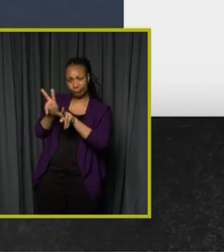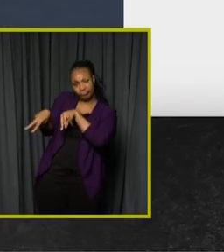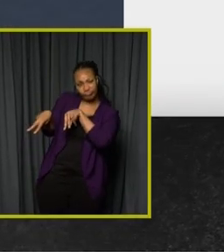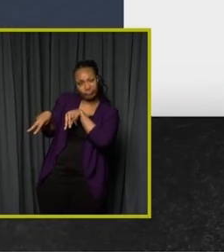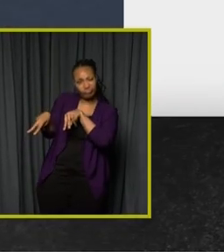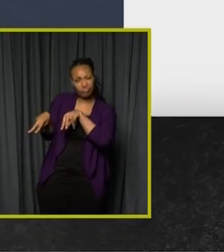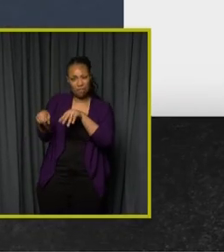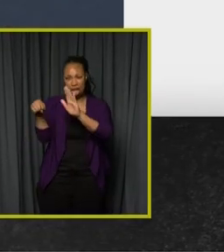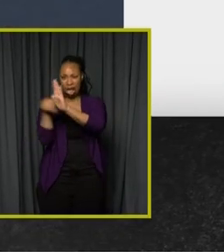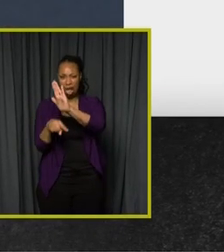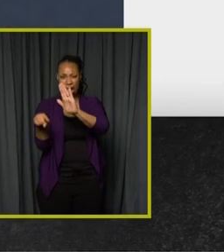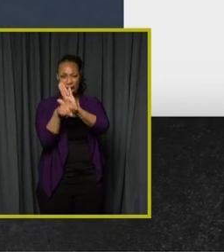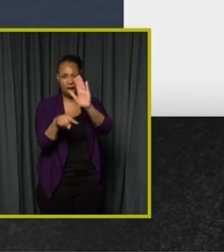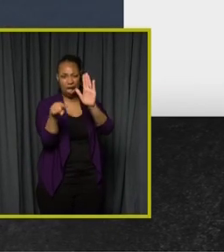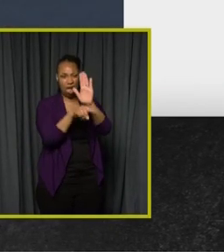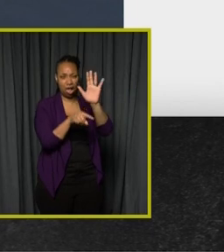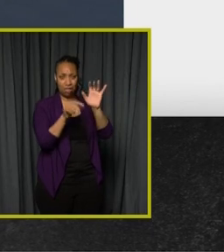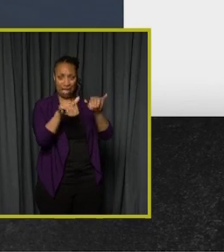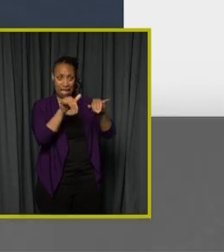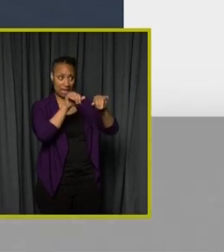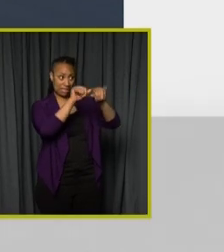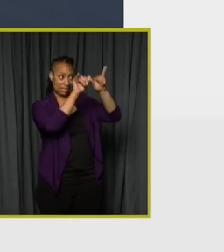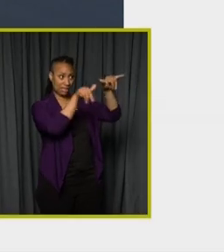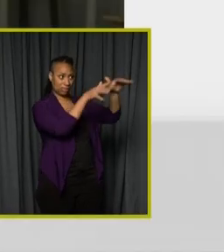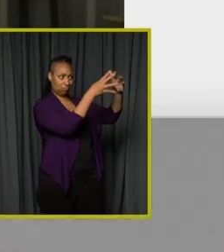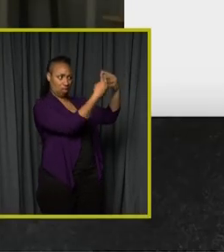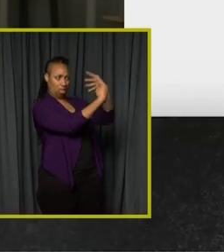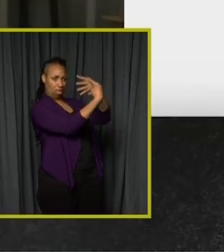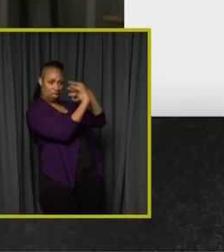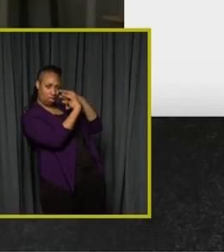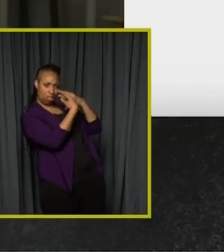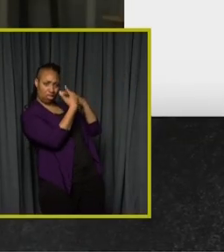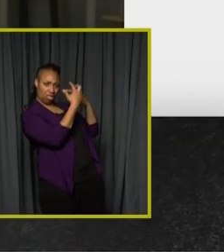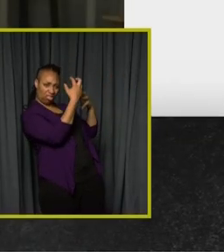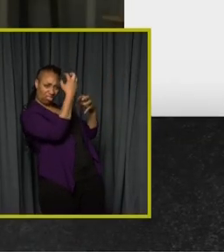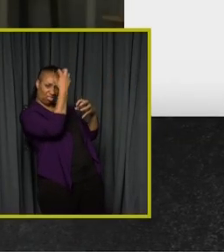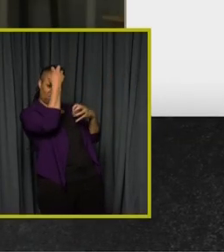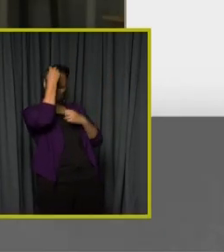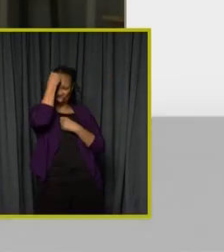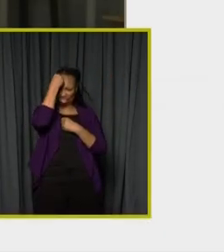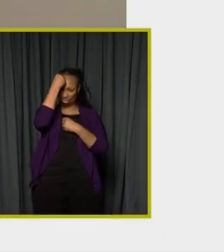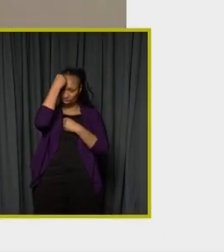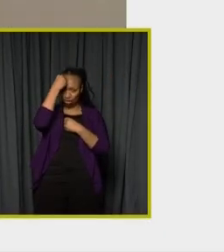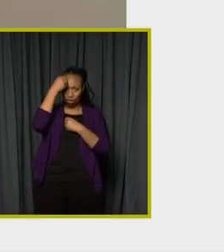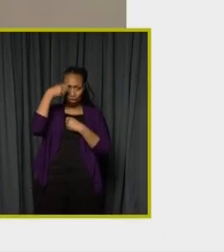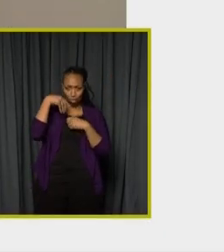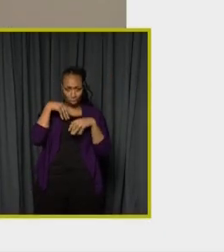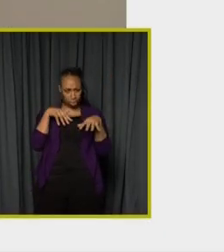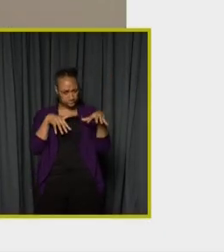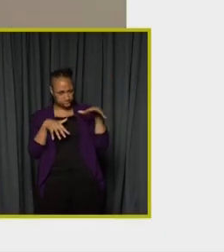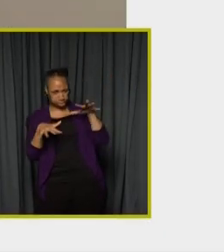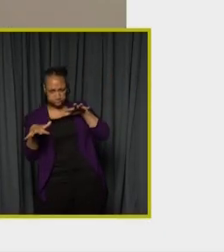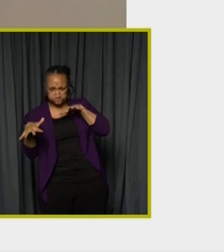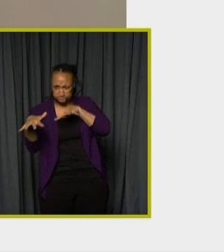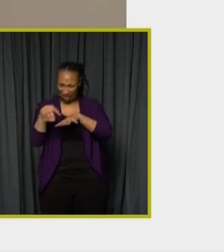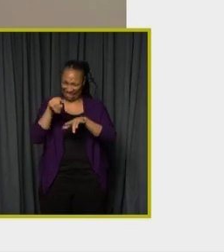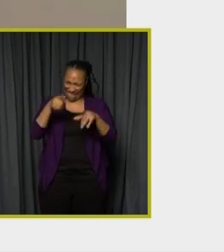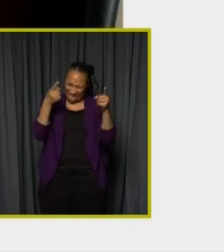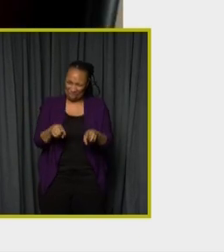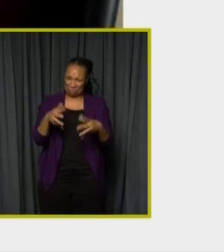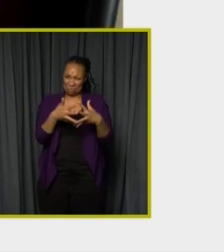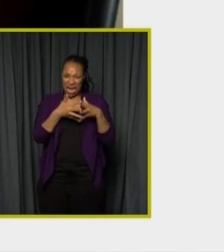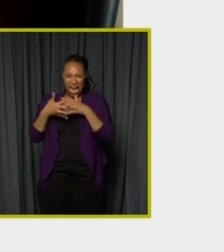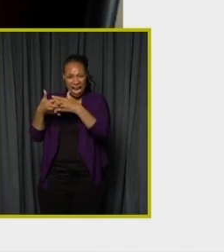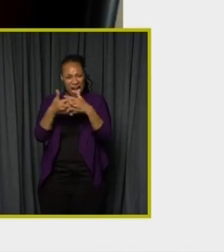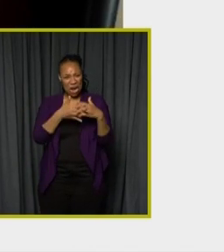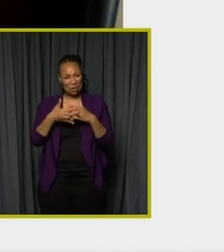within the great democratic experiment that is America. Somebody's hurting our people,